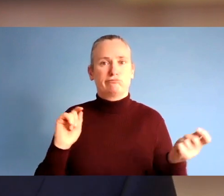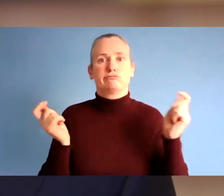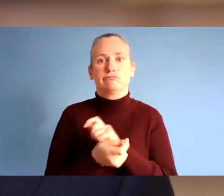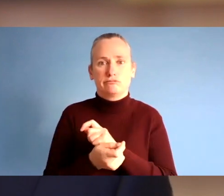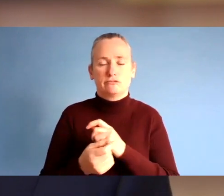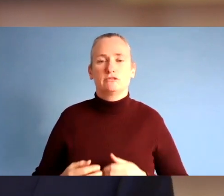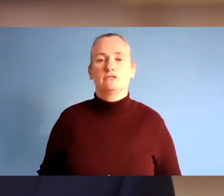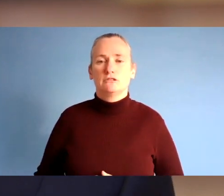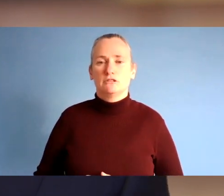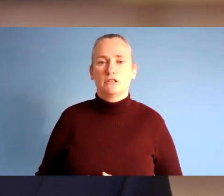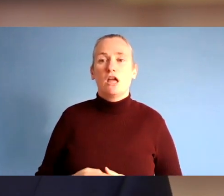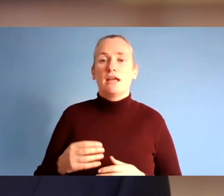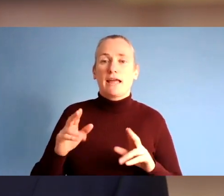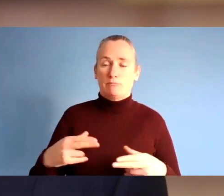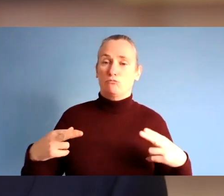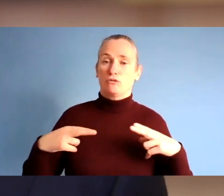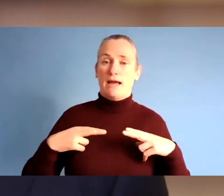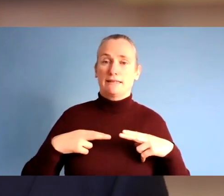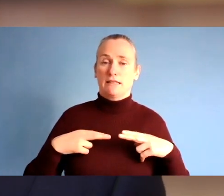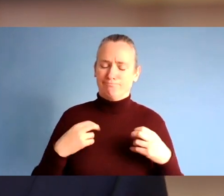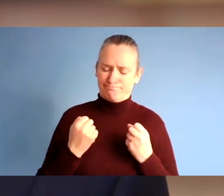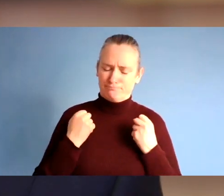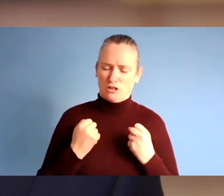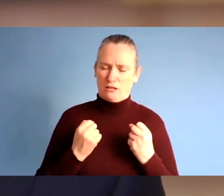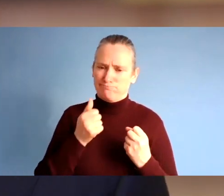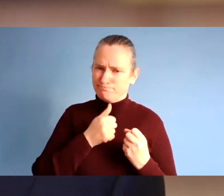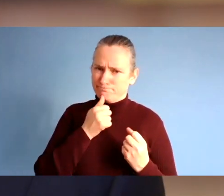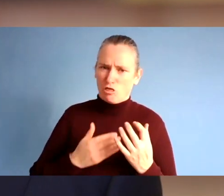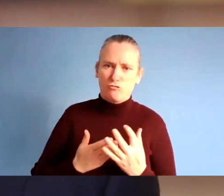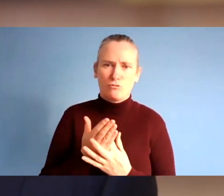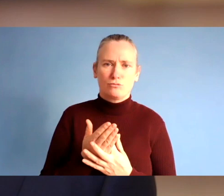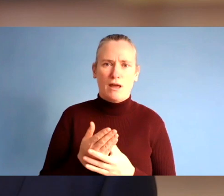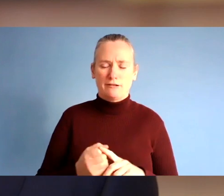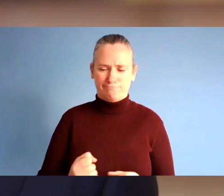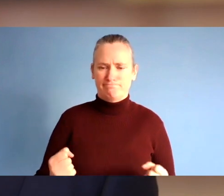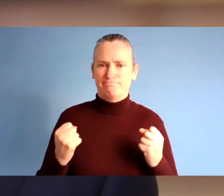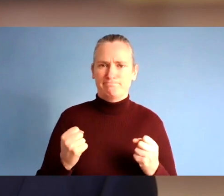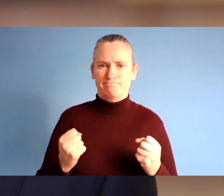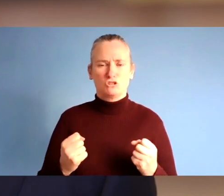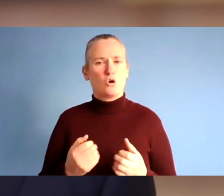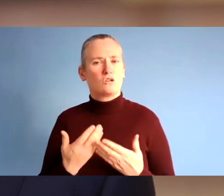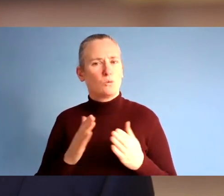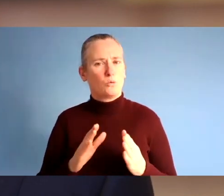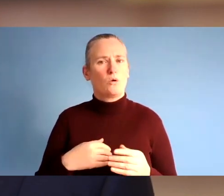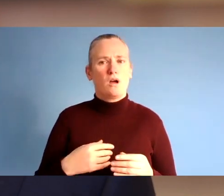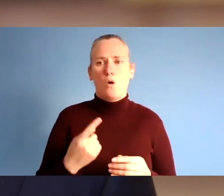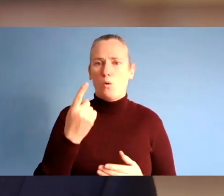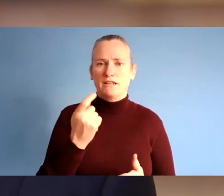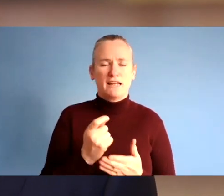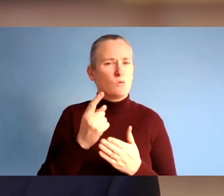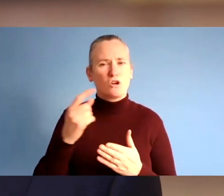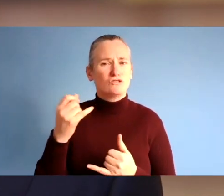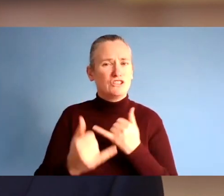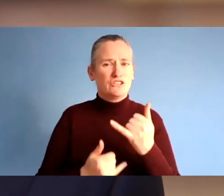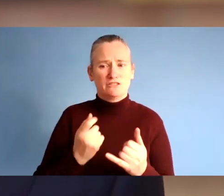down. You can take pride in the resilience and the fortitude that you have shown in the face of a once-in-a-century